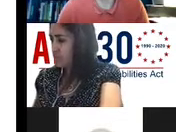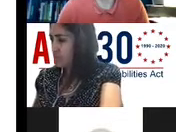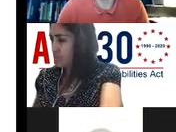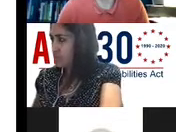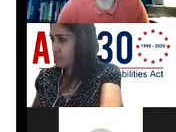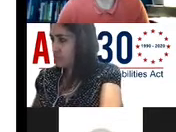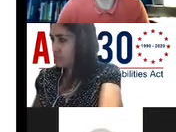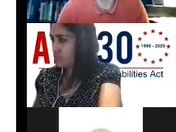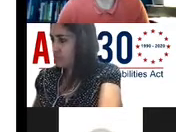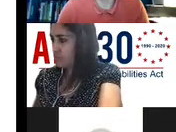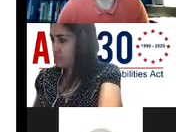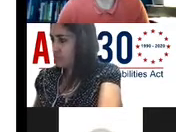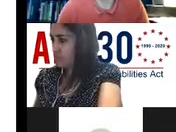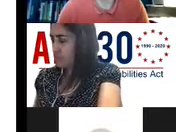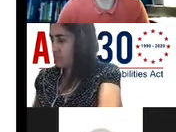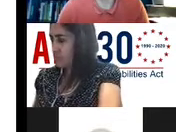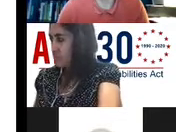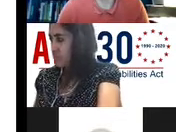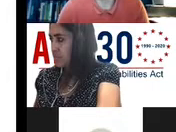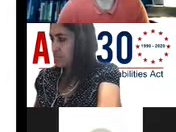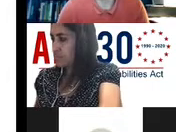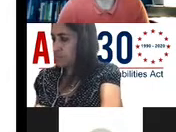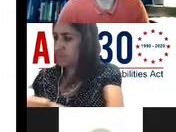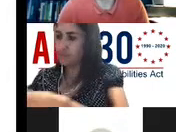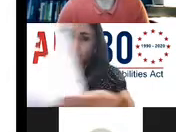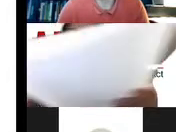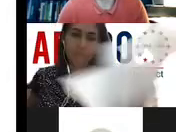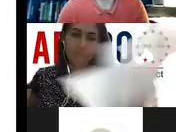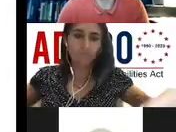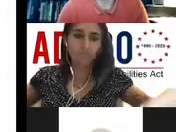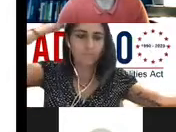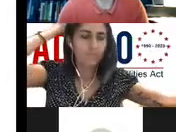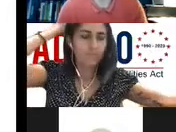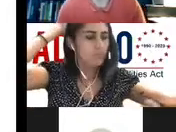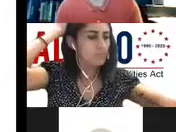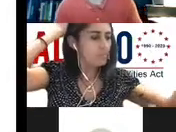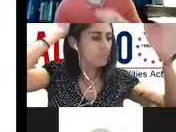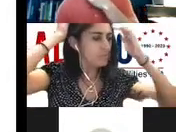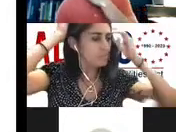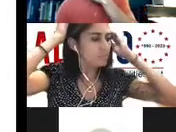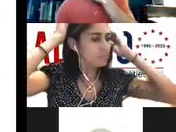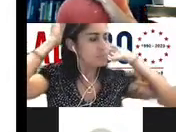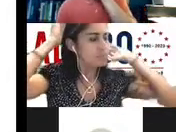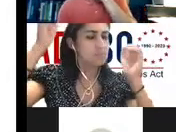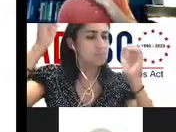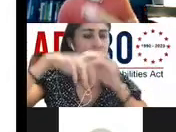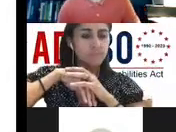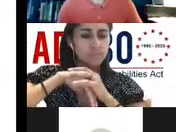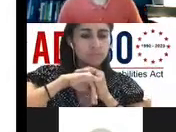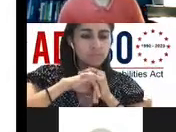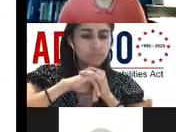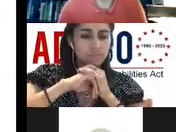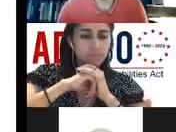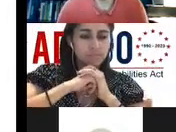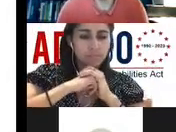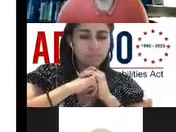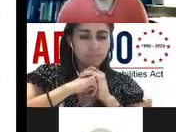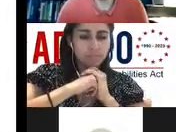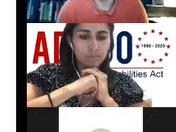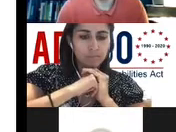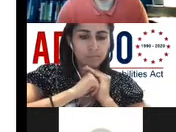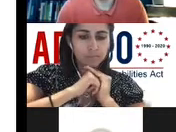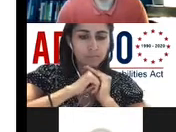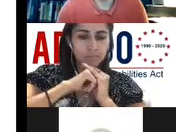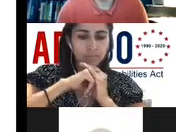now. Automatically generated transcripts. So at the conclusion of the meeting, Susan, as the host, will